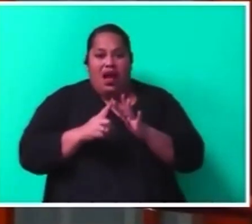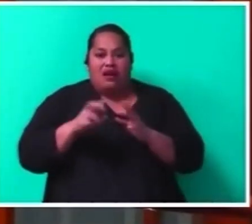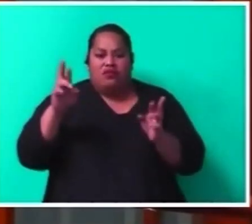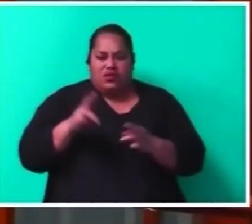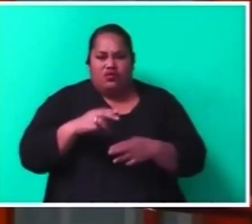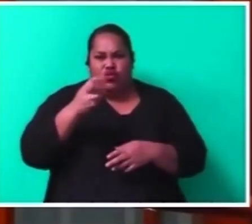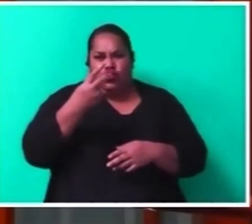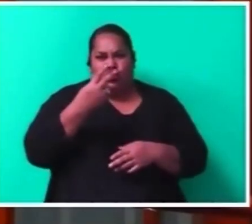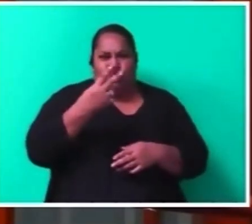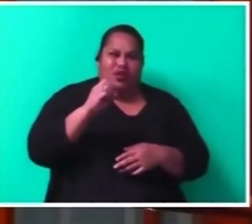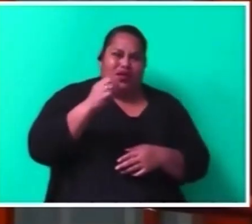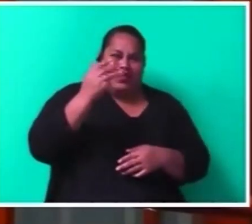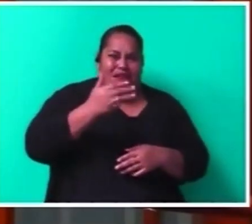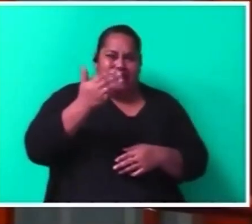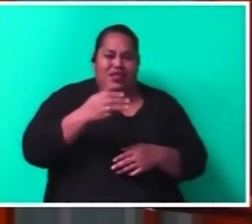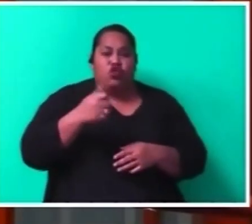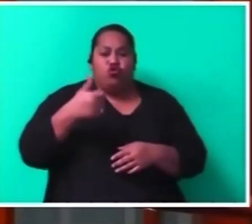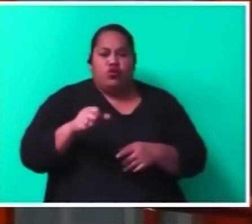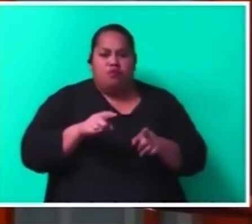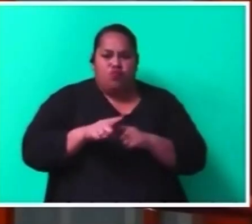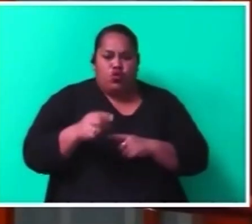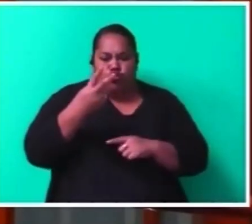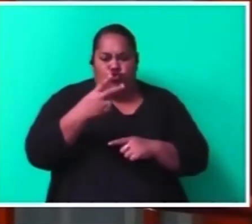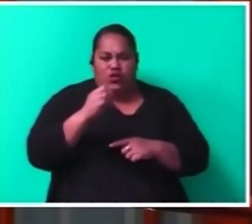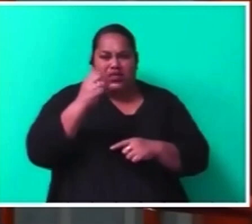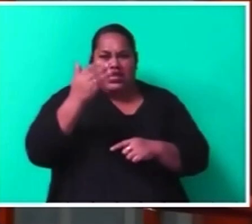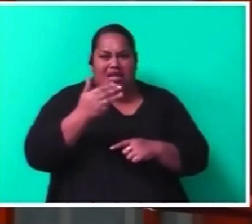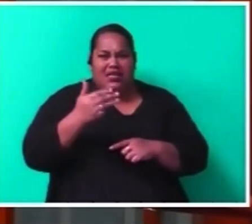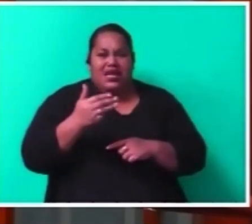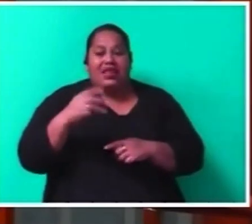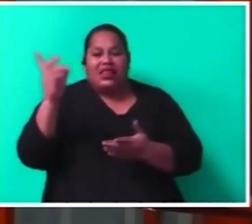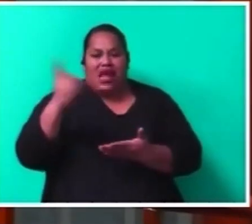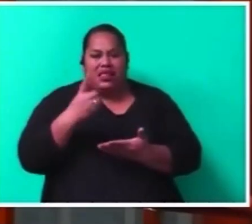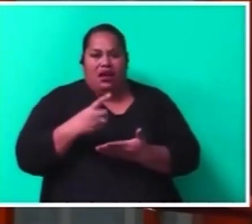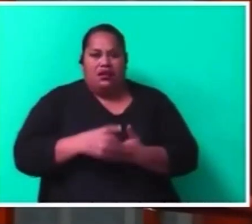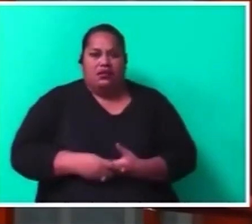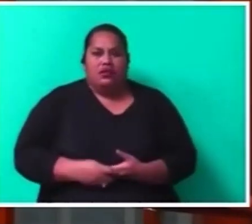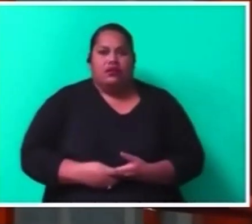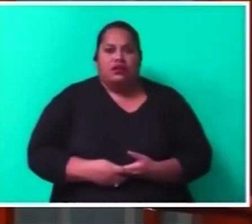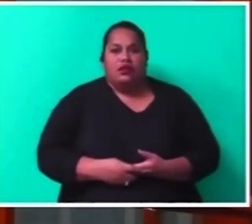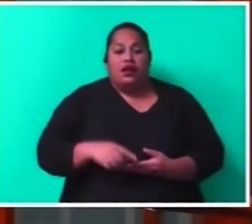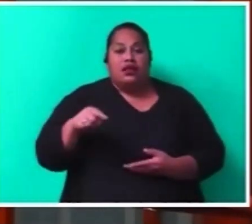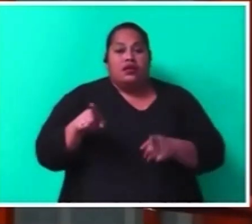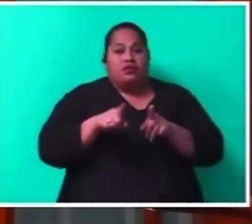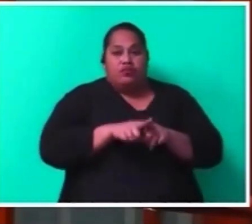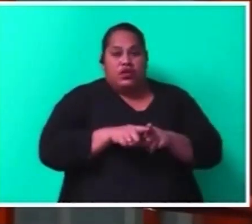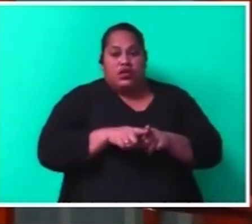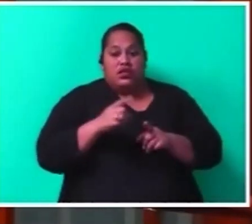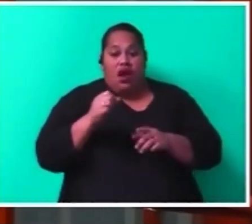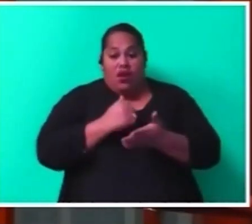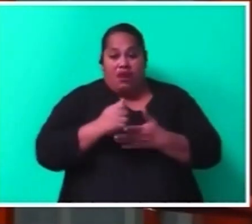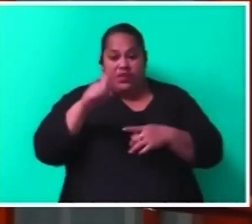2019 using the most recent 2019 HIS data. This means our inflation numbers, which